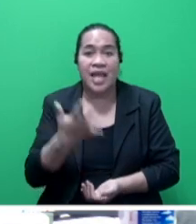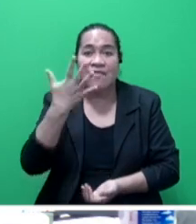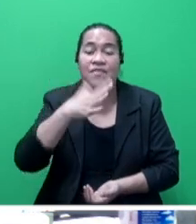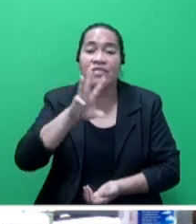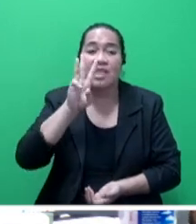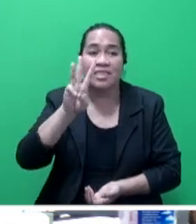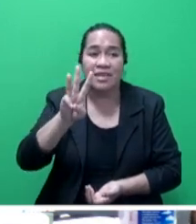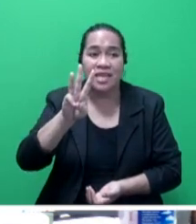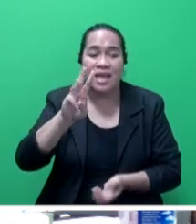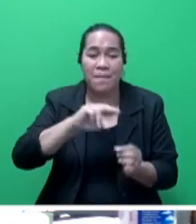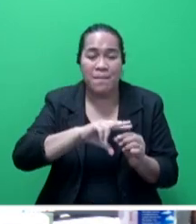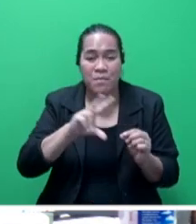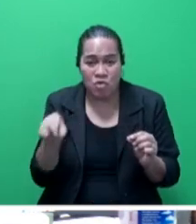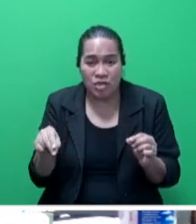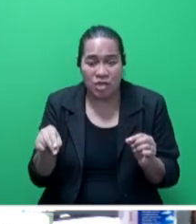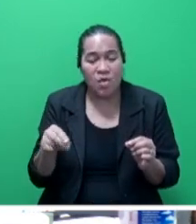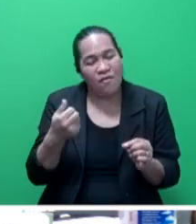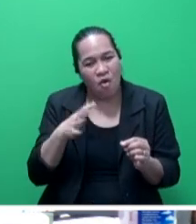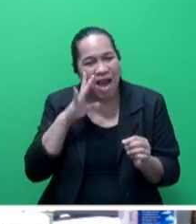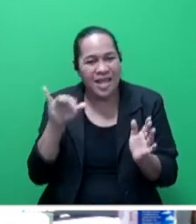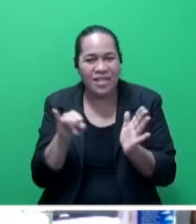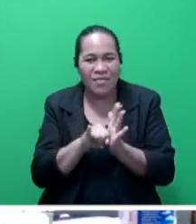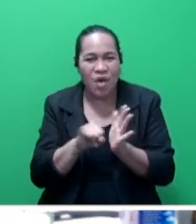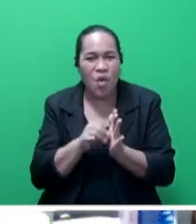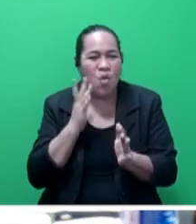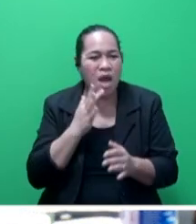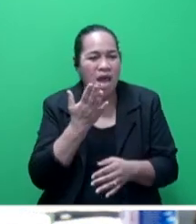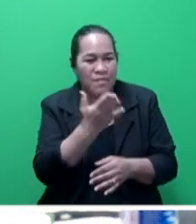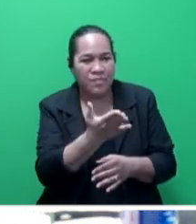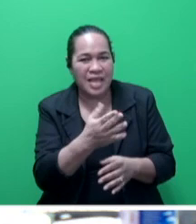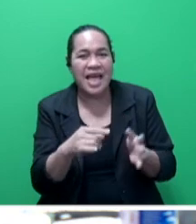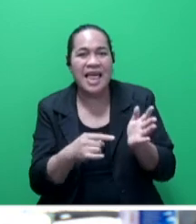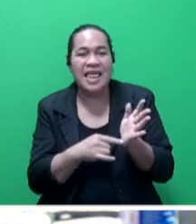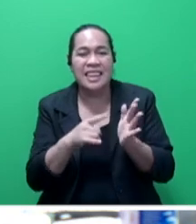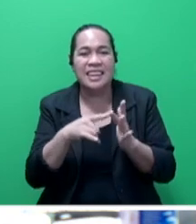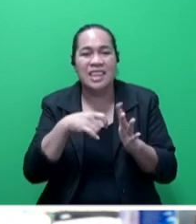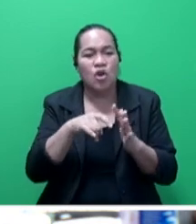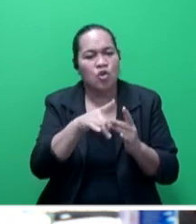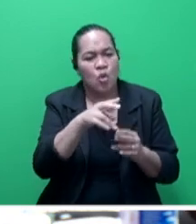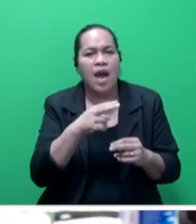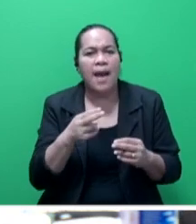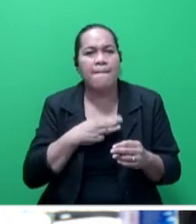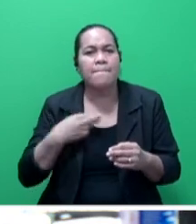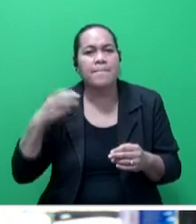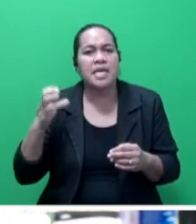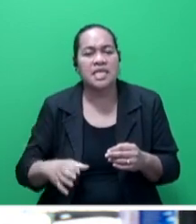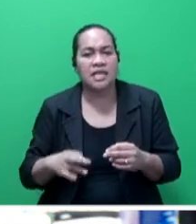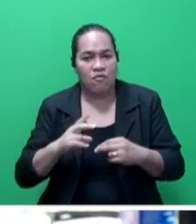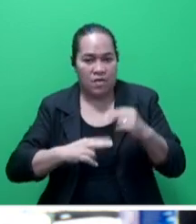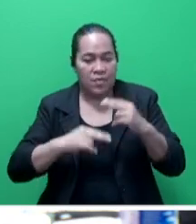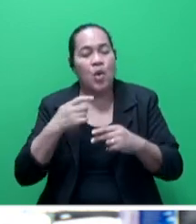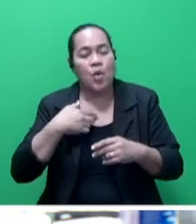153 that were identified during Honourable Tikundundu's days as Minister for Infrastructure. We've